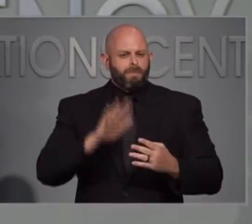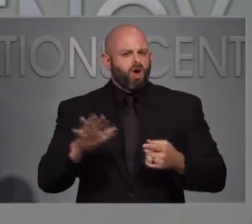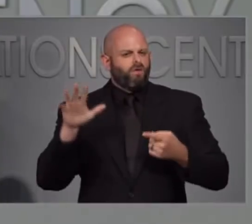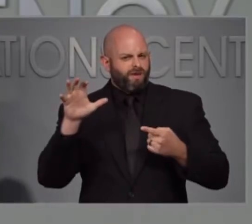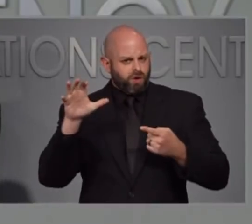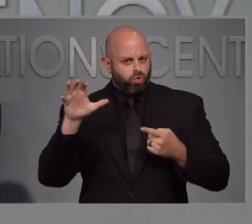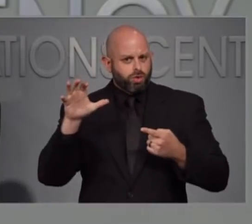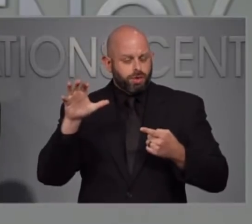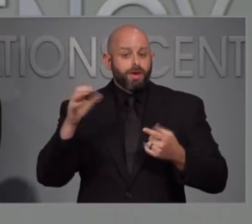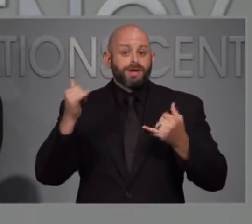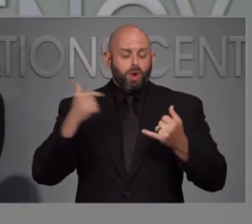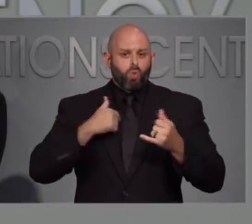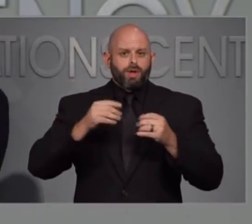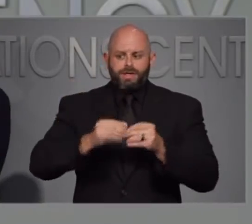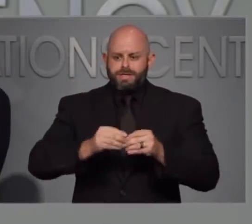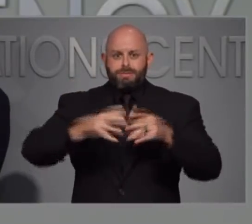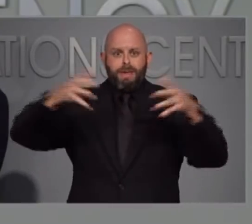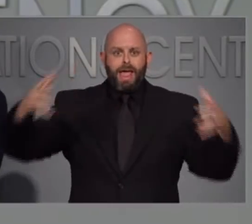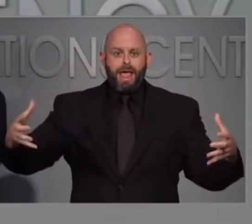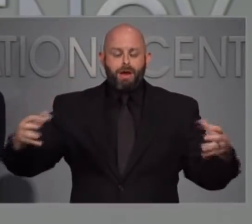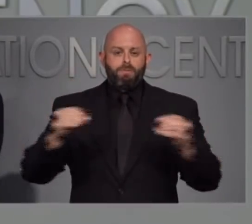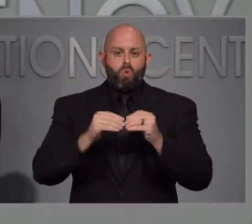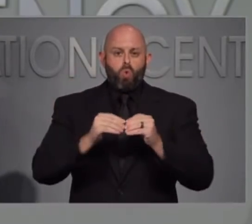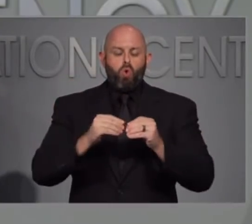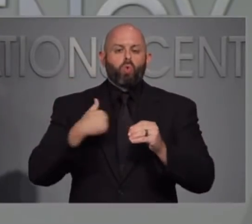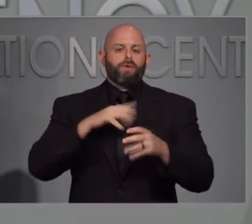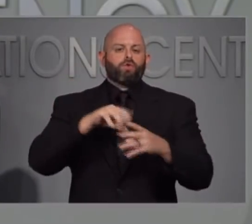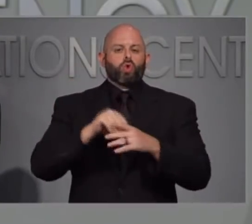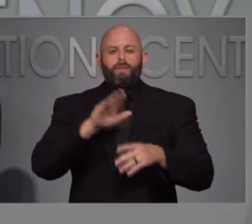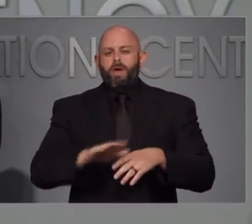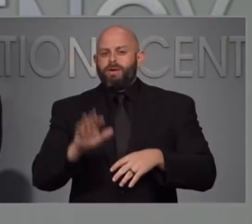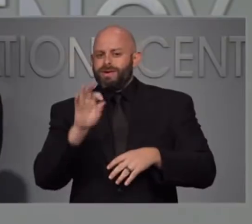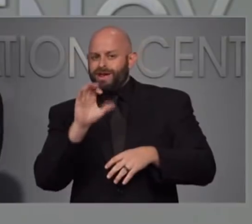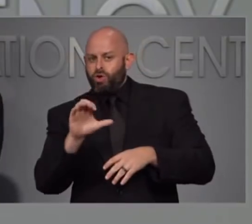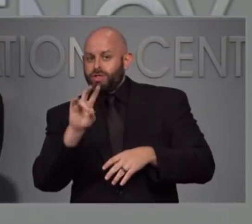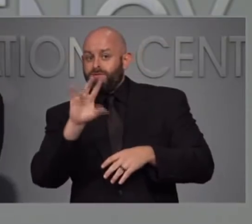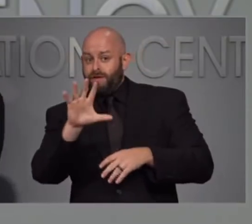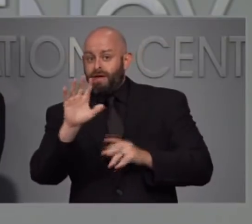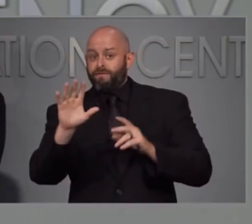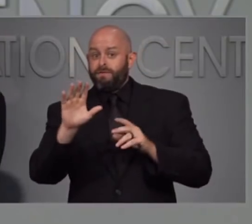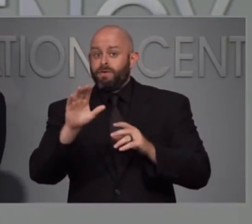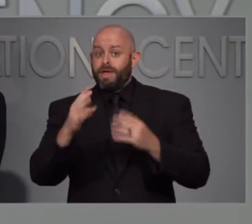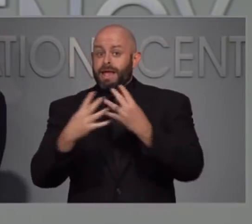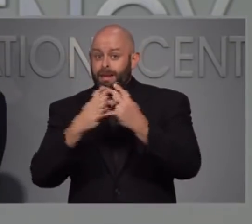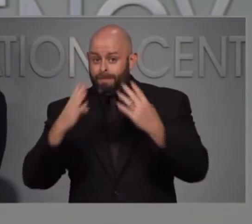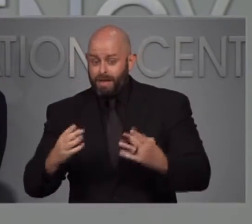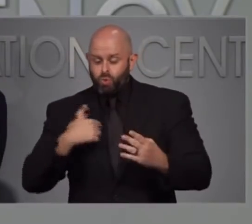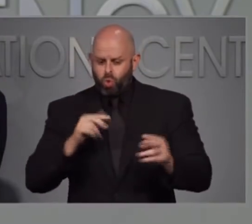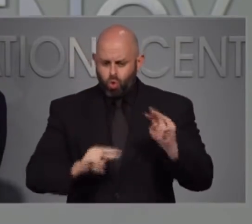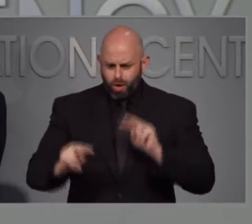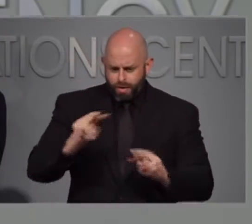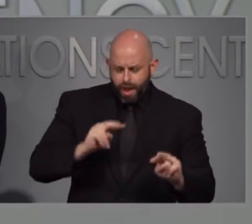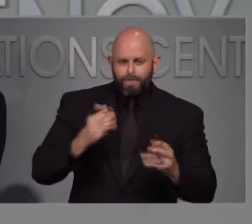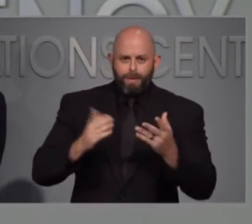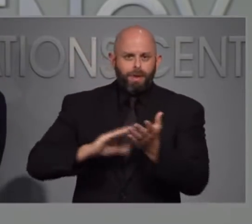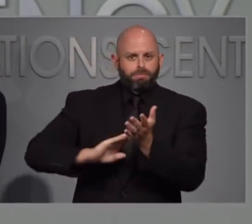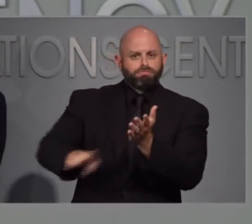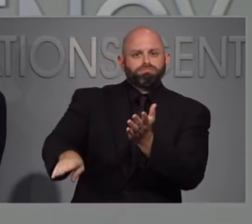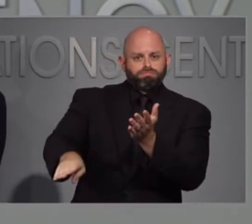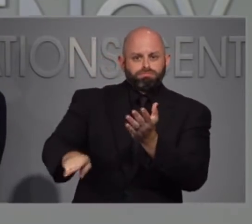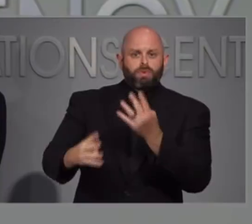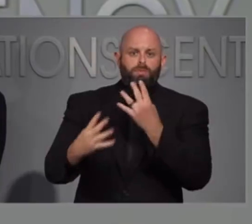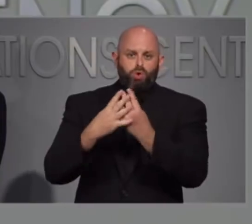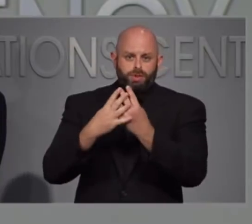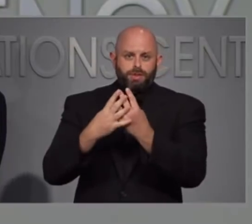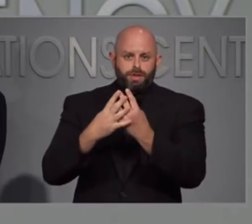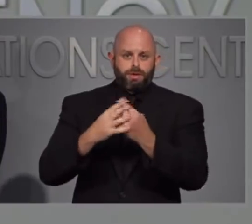been expanded to about 975 individuals that we are looking at for extending limits of confinement where they